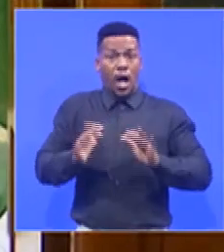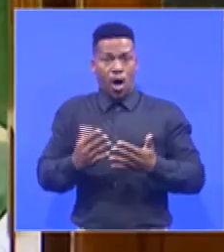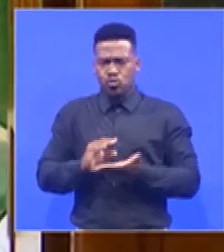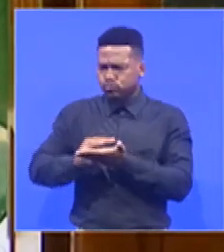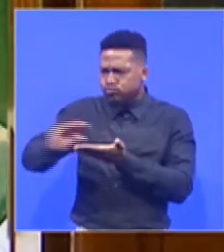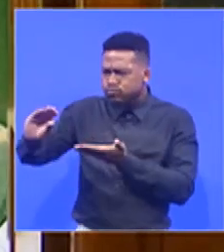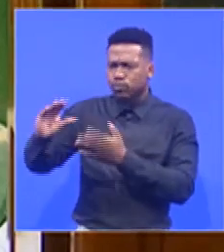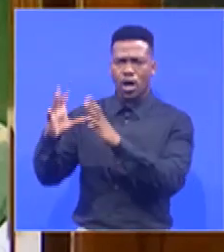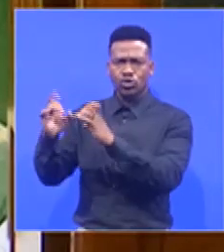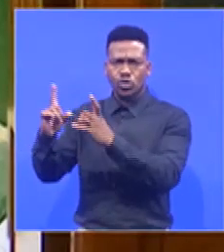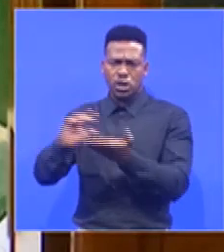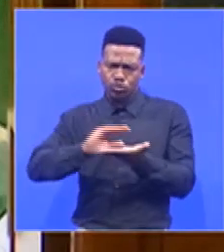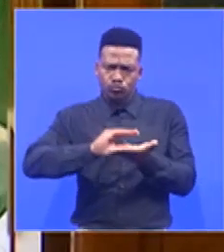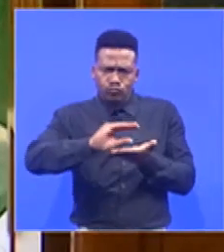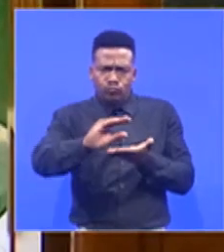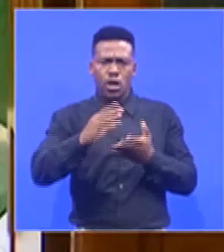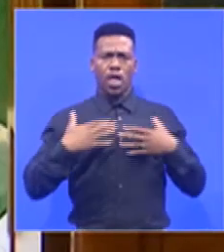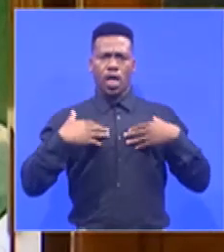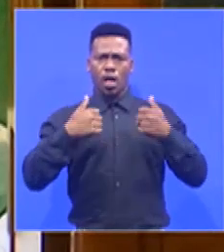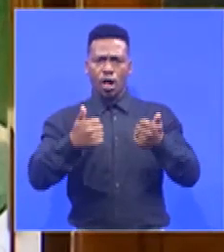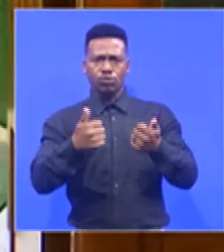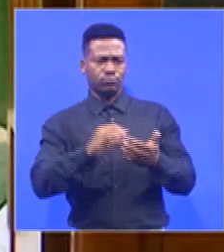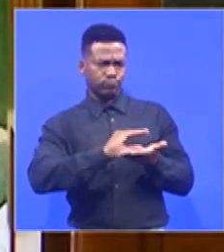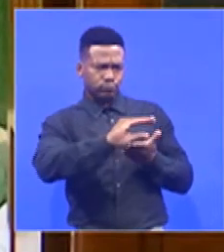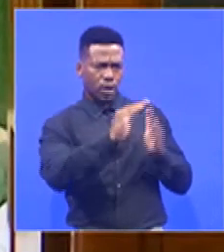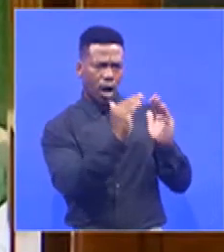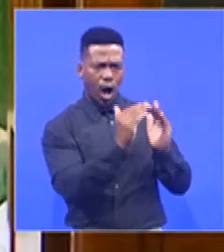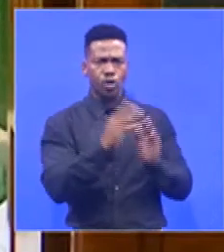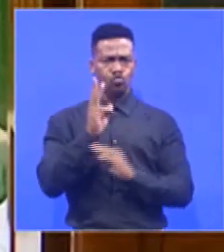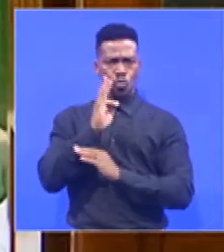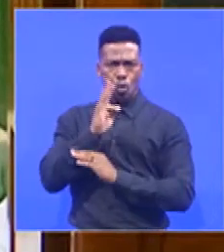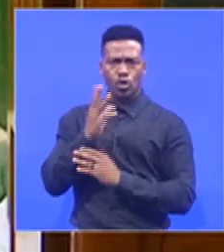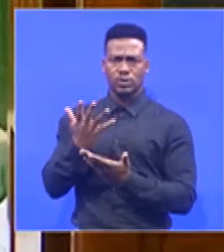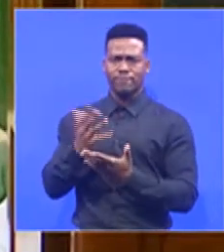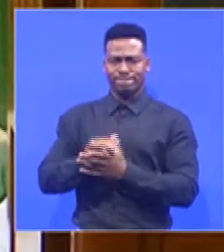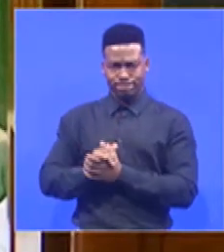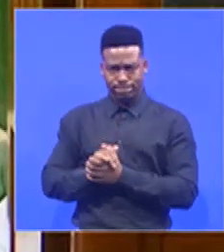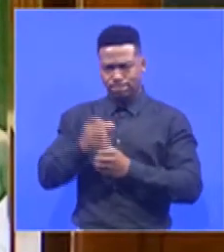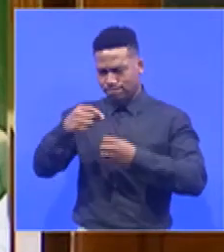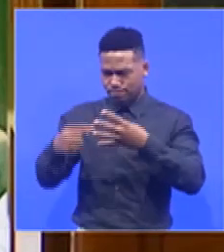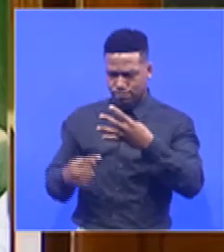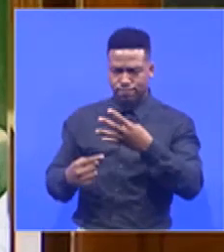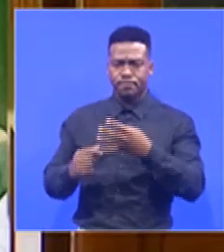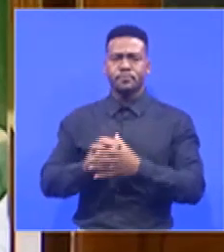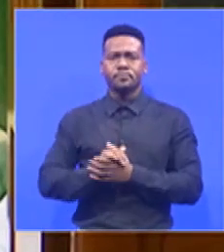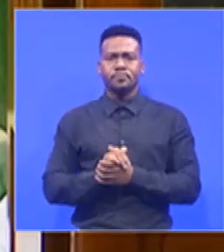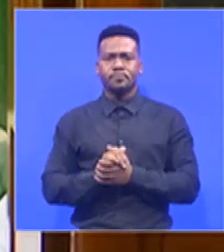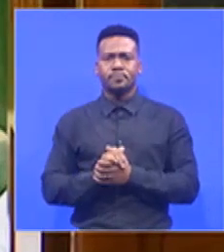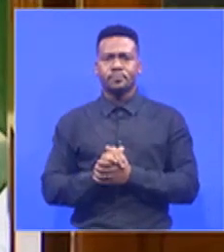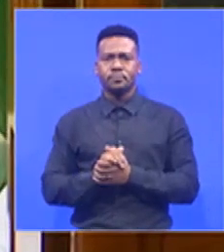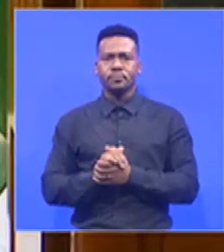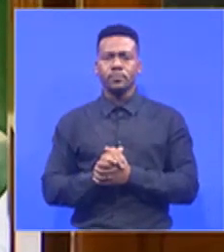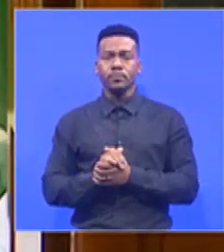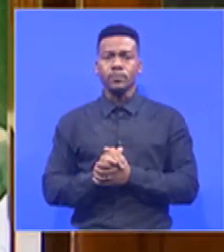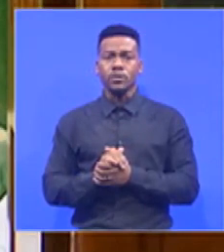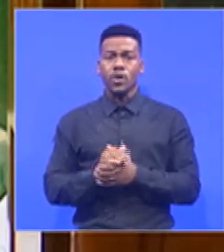education, healthcare, housing, water, and sanitation, amongst other things. We